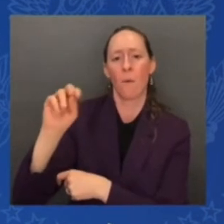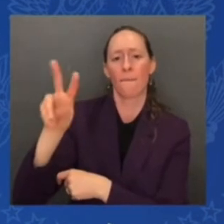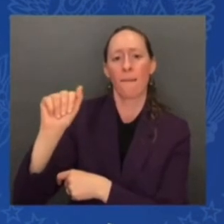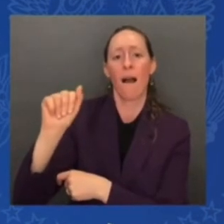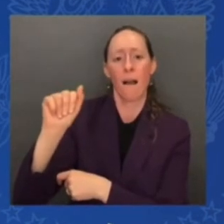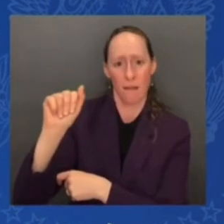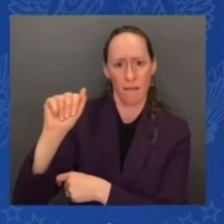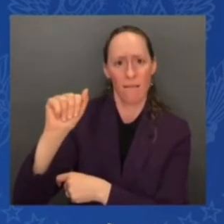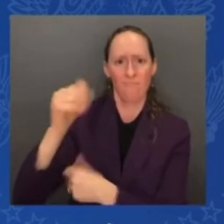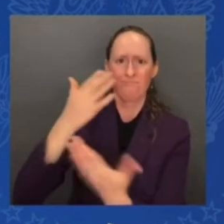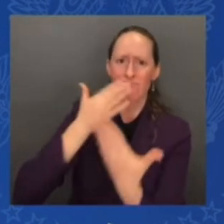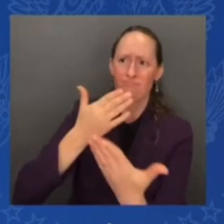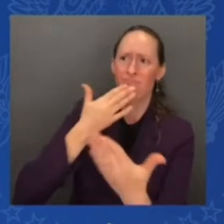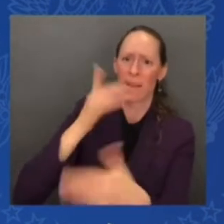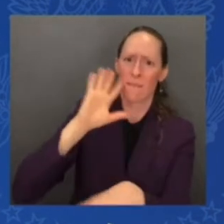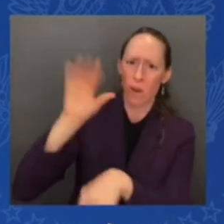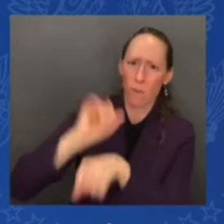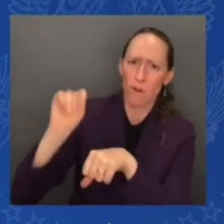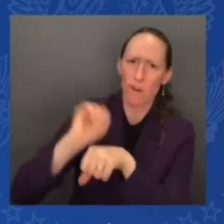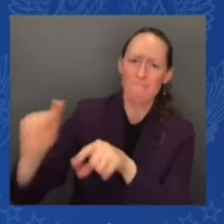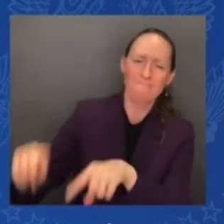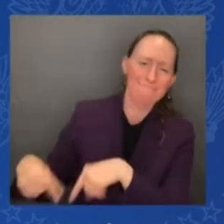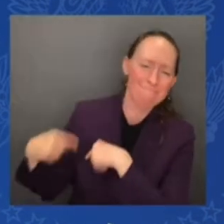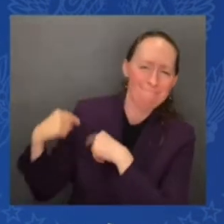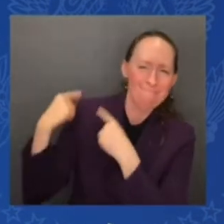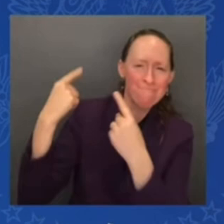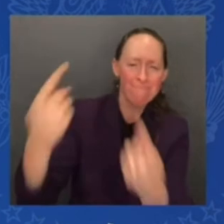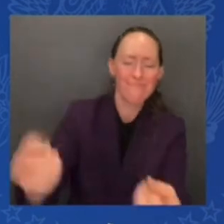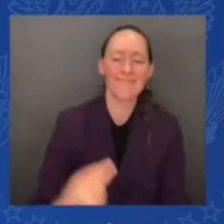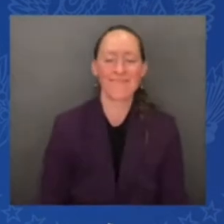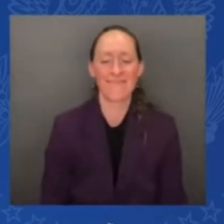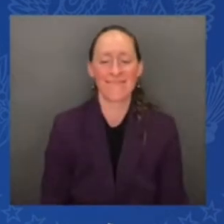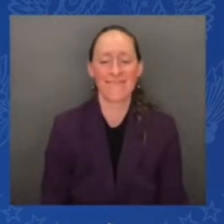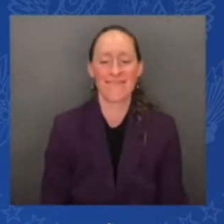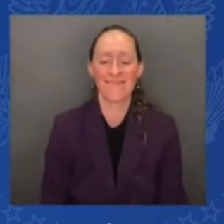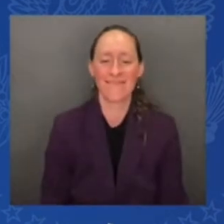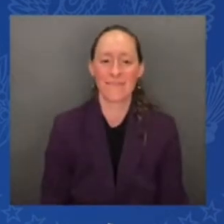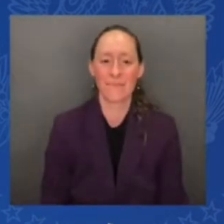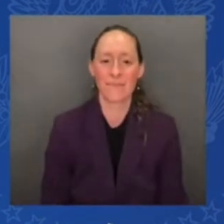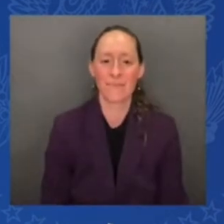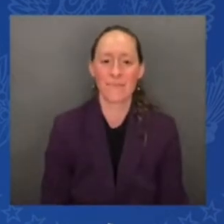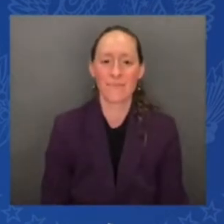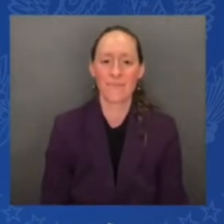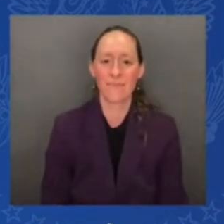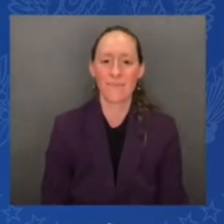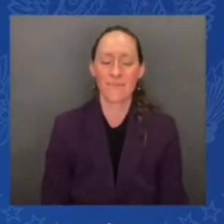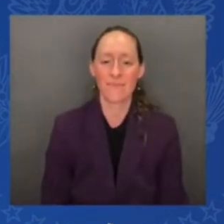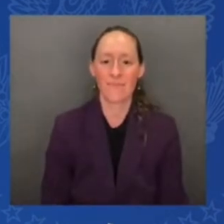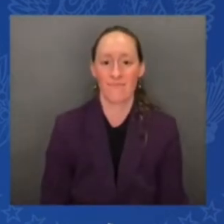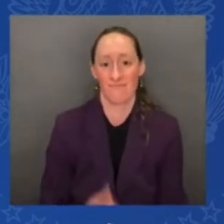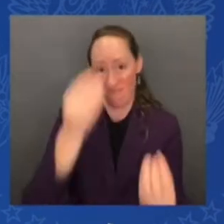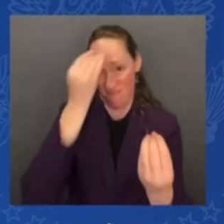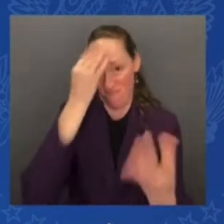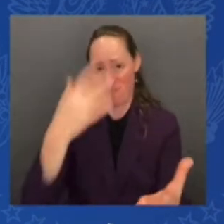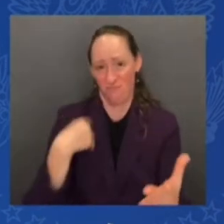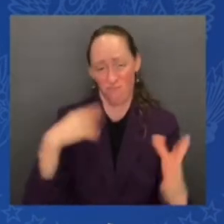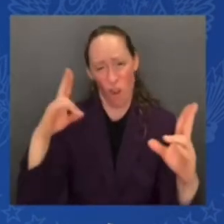And with that, it's my honor to introduce the person who has made today possible, President Joe Biden.